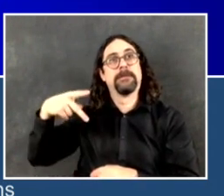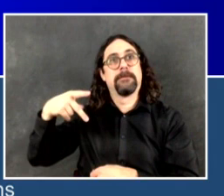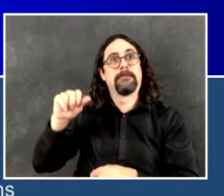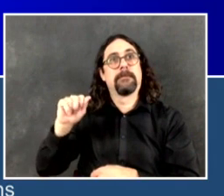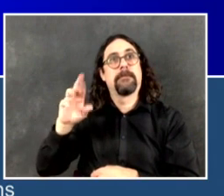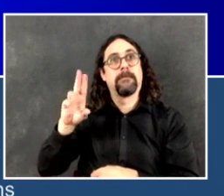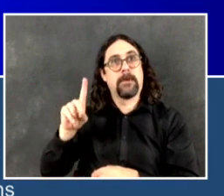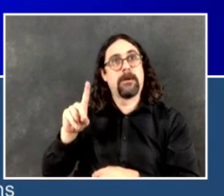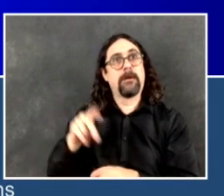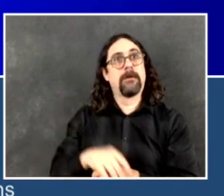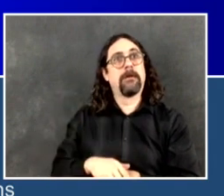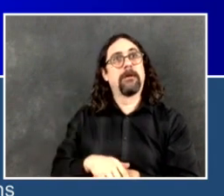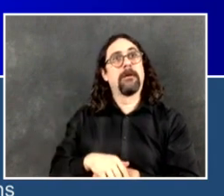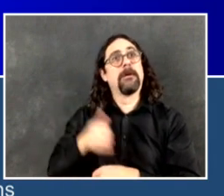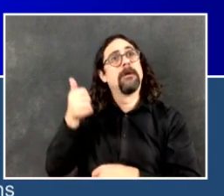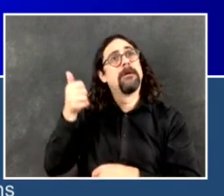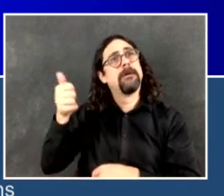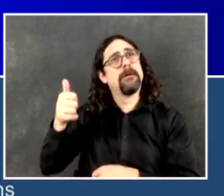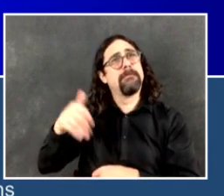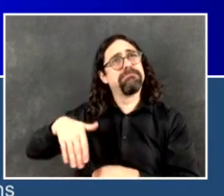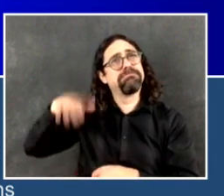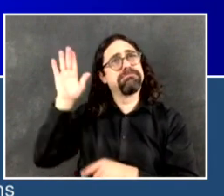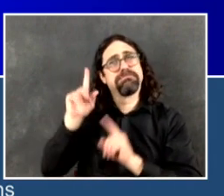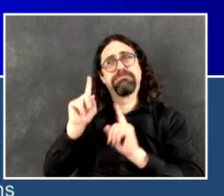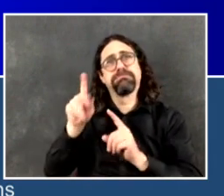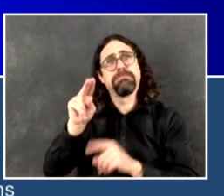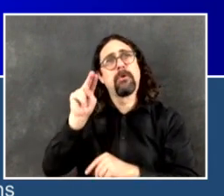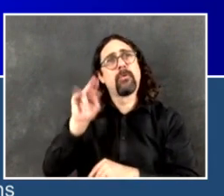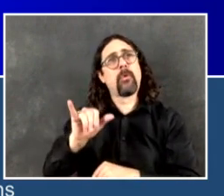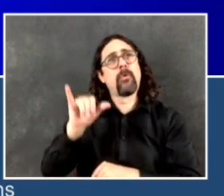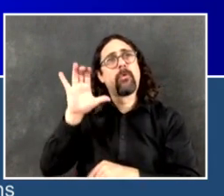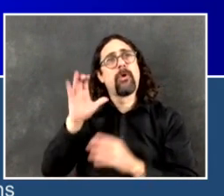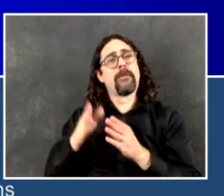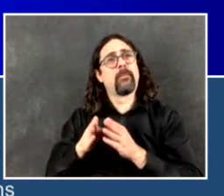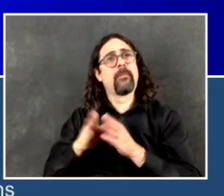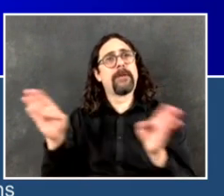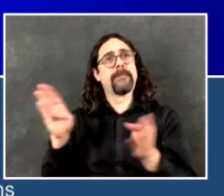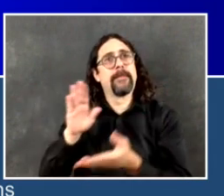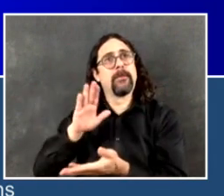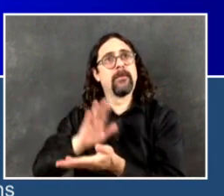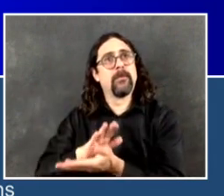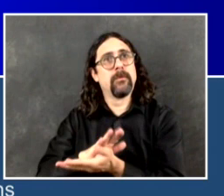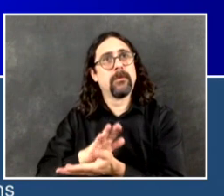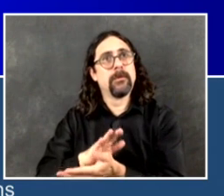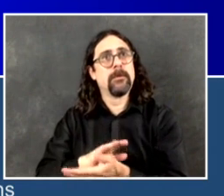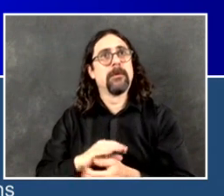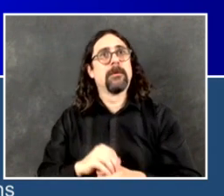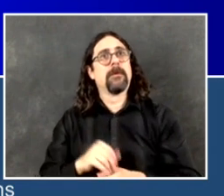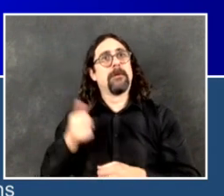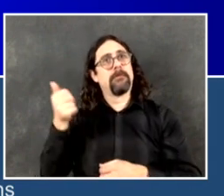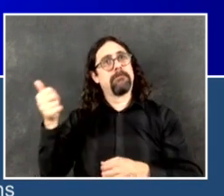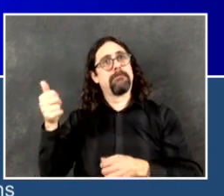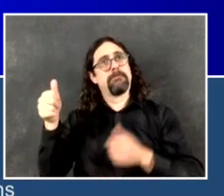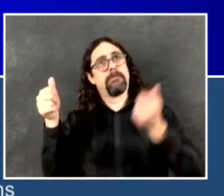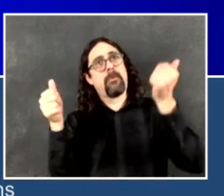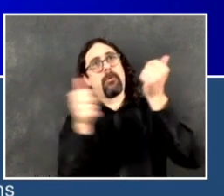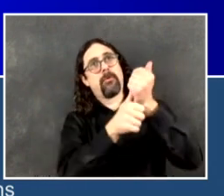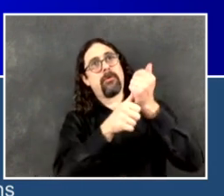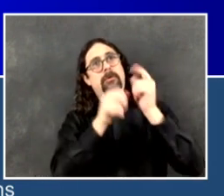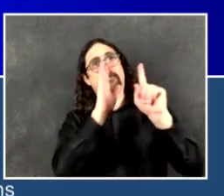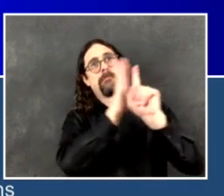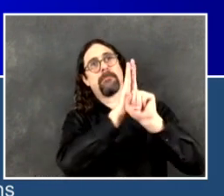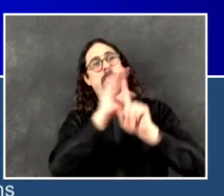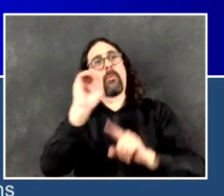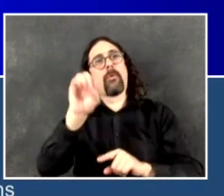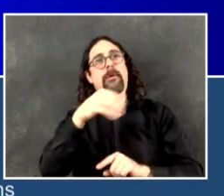schools, served in the Obama administration, now president of the Open Society Foundations,